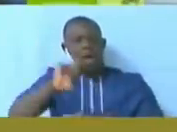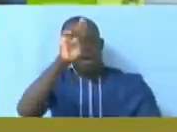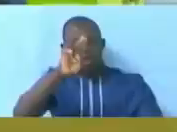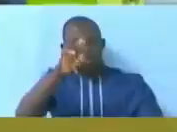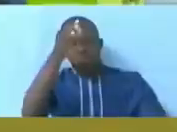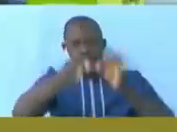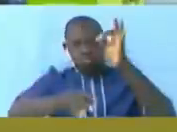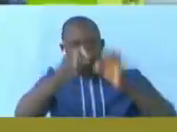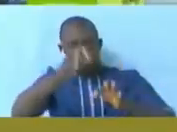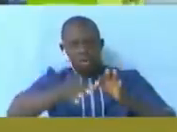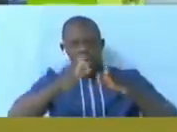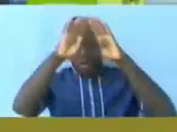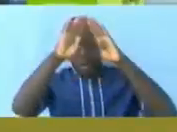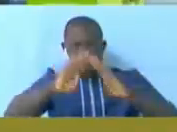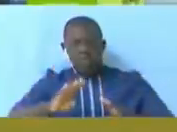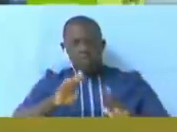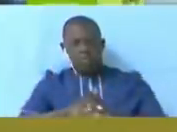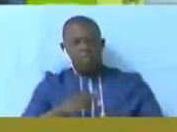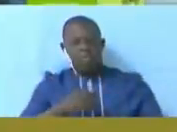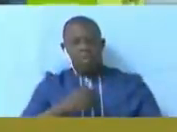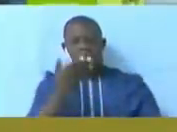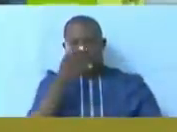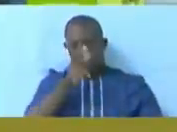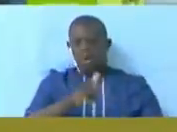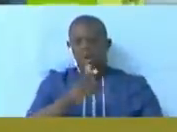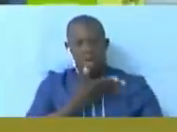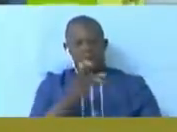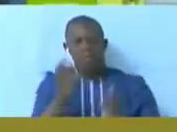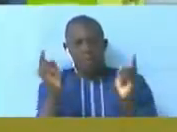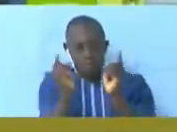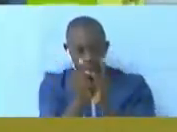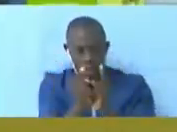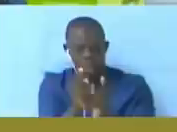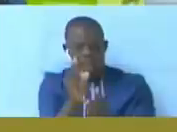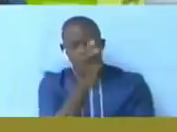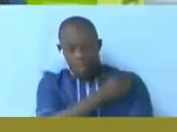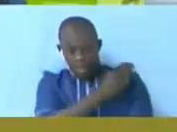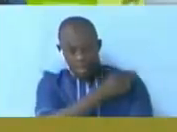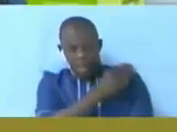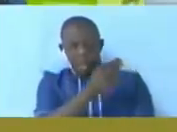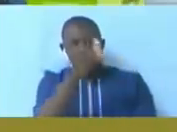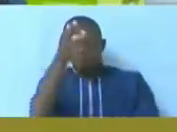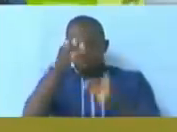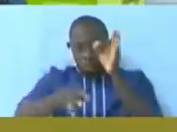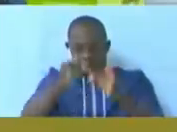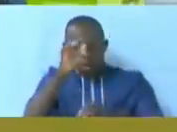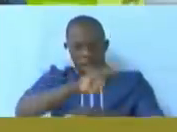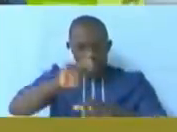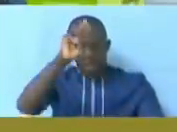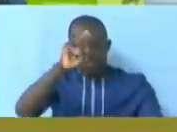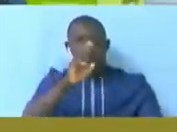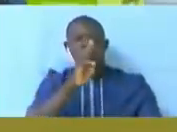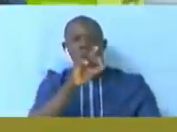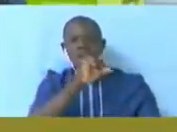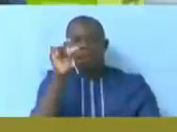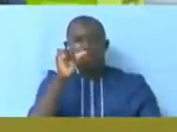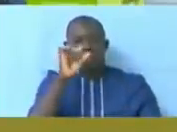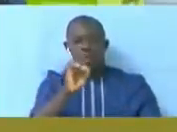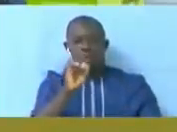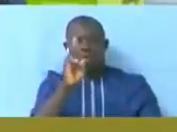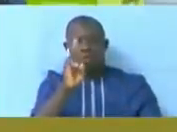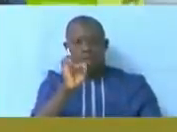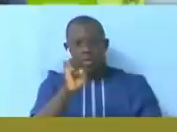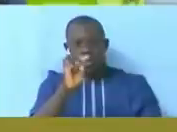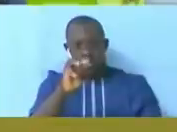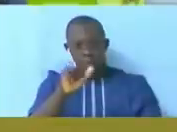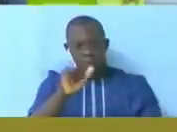high court. Had cause to meet the master, Usman Jame. Ayakendi ning court la master yenyoje, Usman Jame.